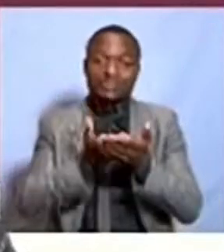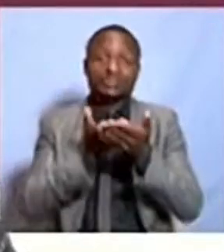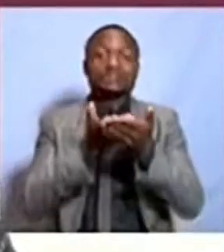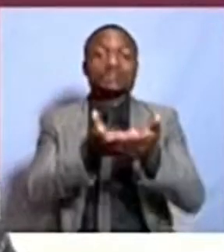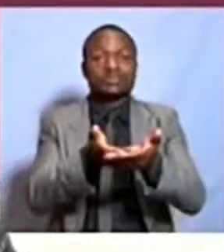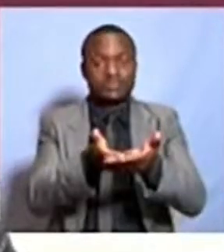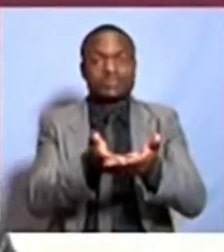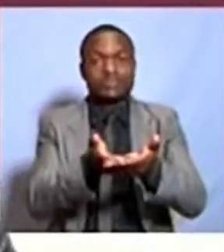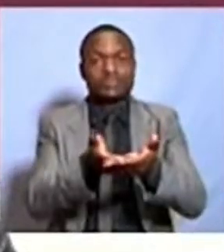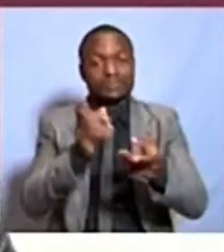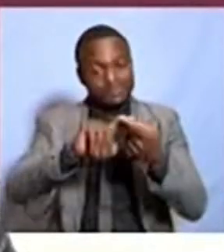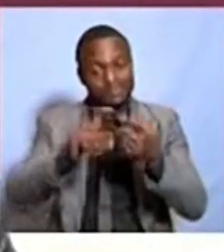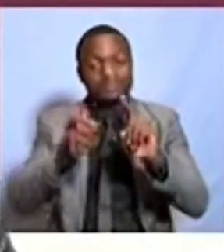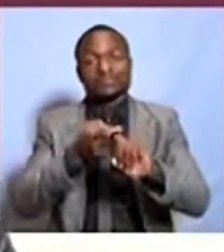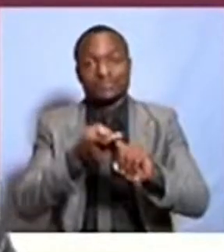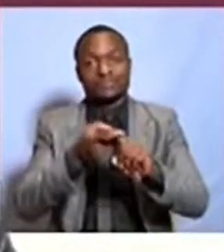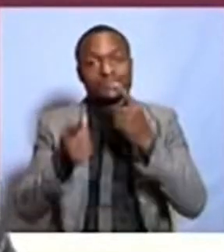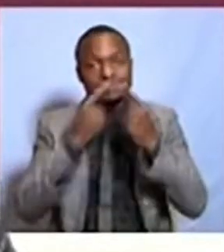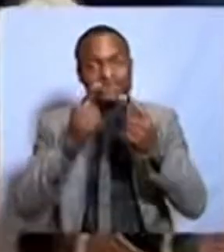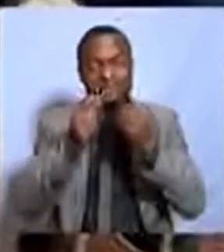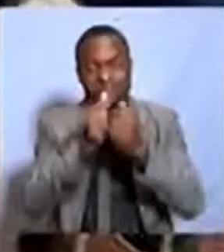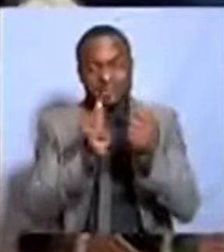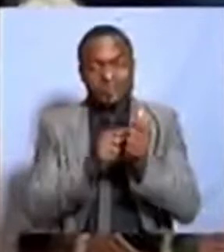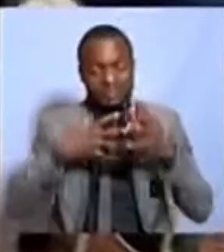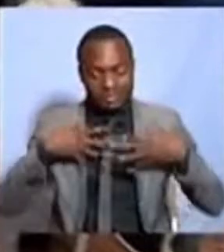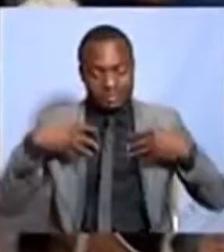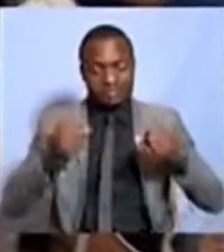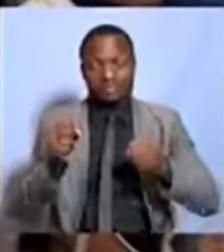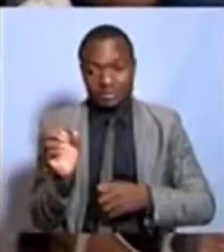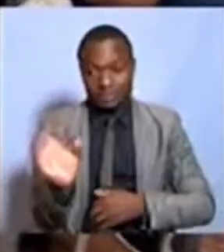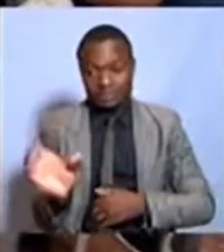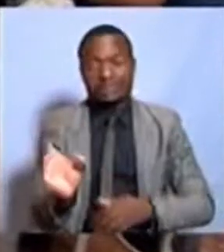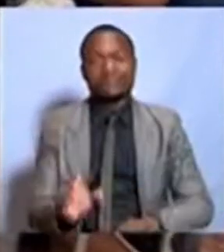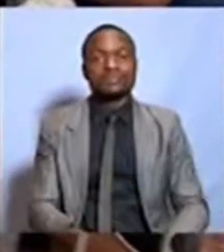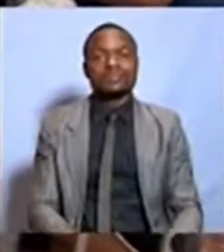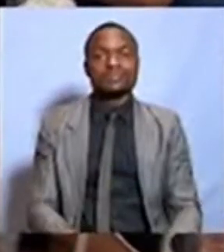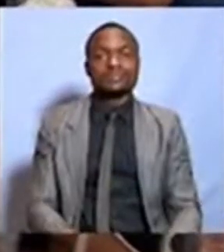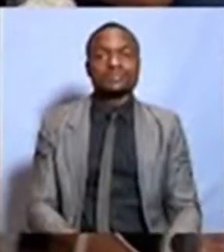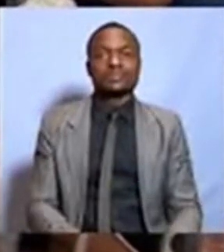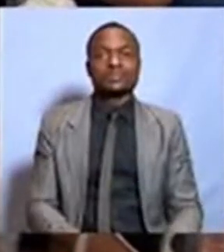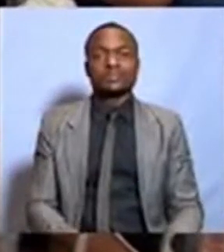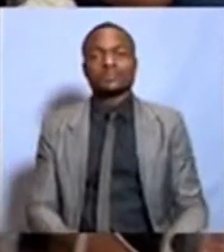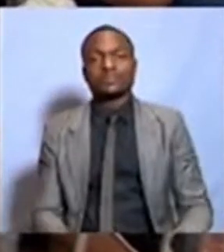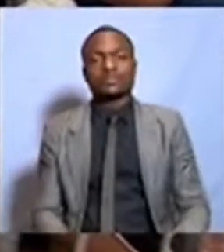my colleague to just speak to the health sector. Okay.